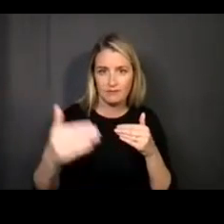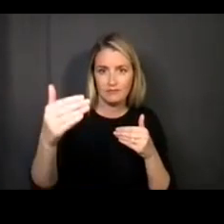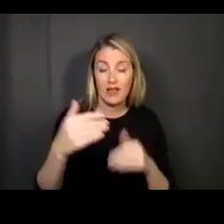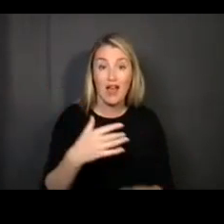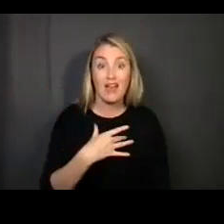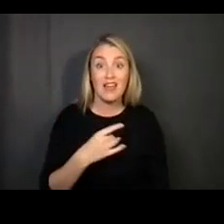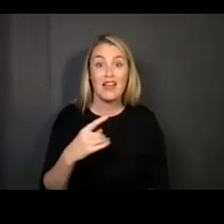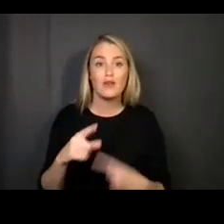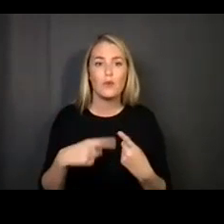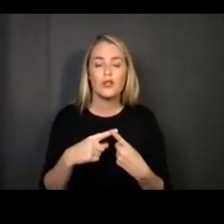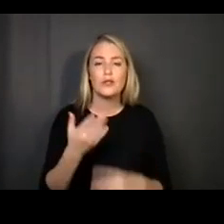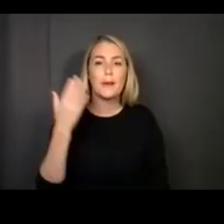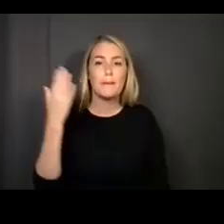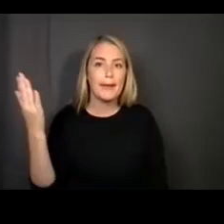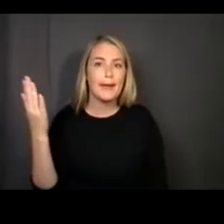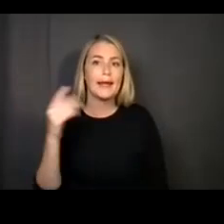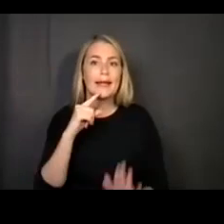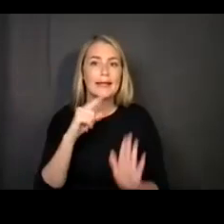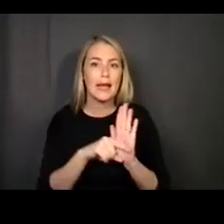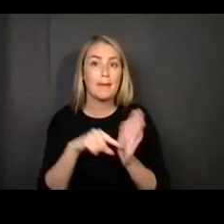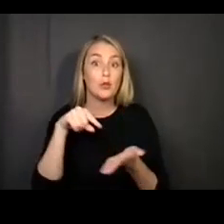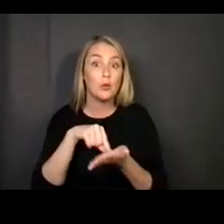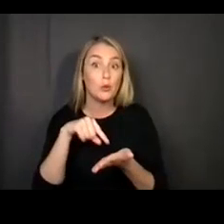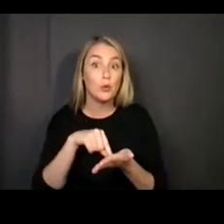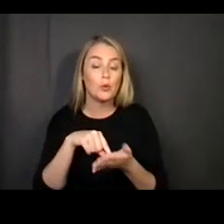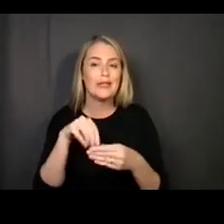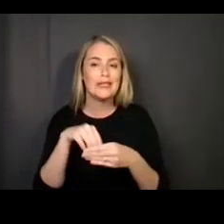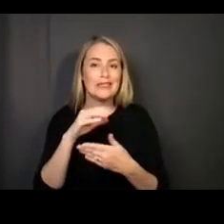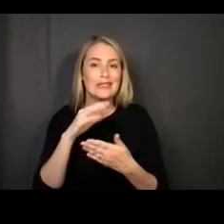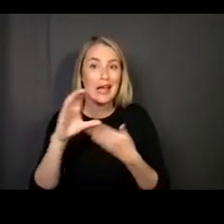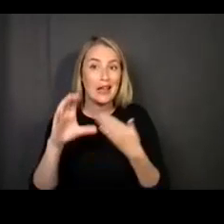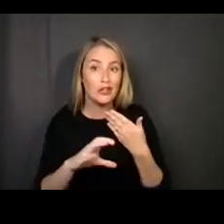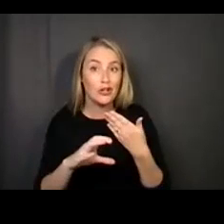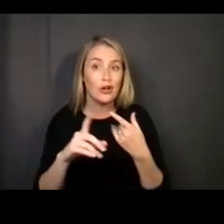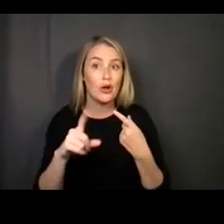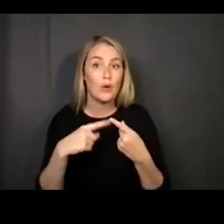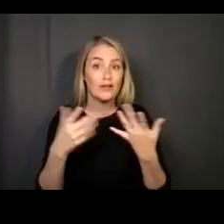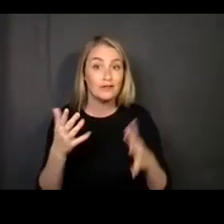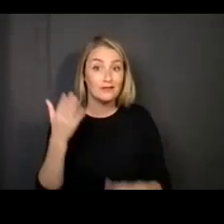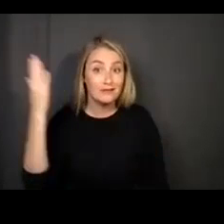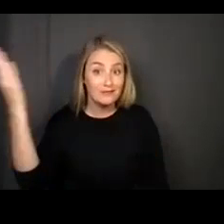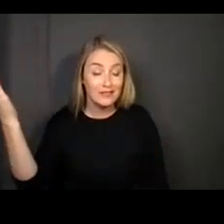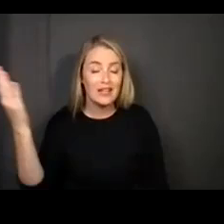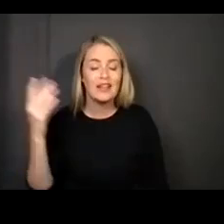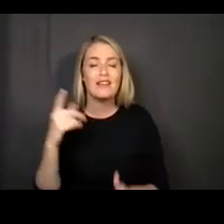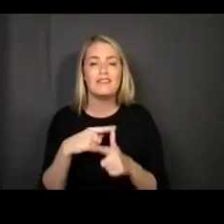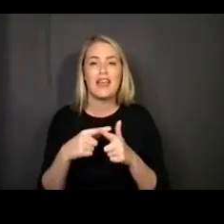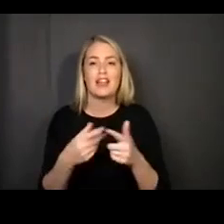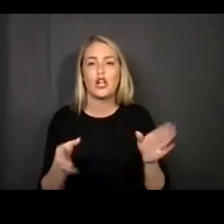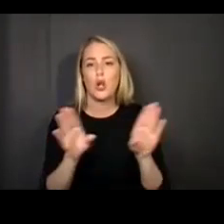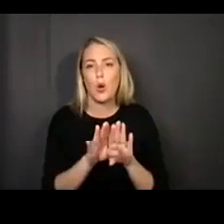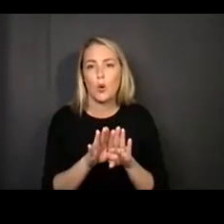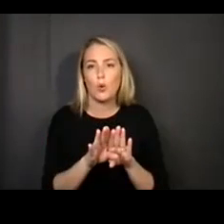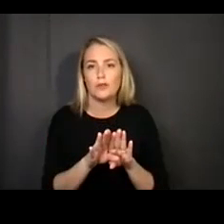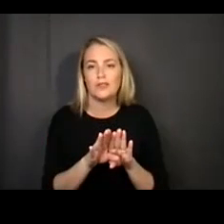an assignment that has a due date that's listed in the calendar, once it has been submitted, it gets closed, it